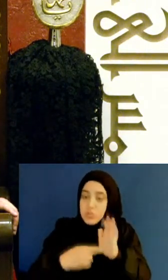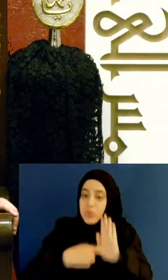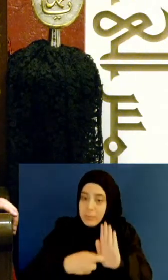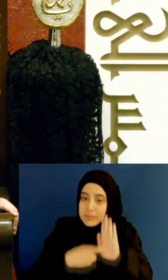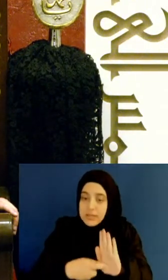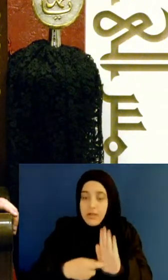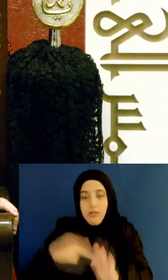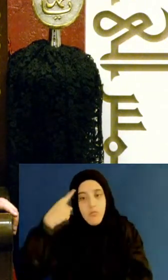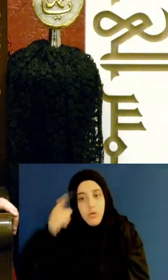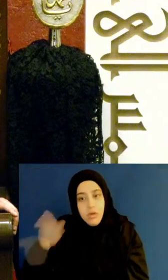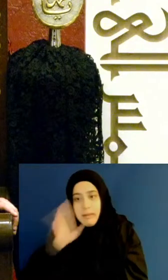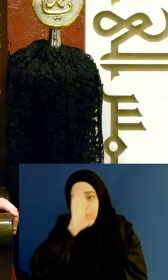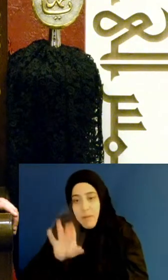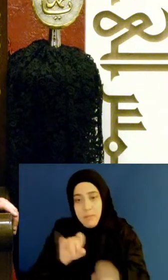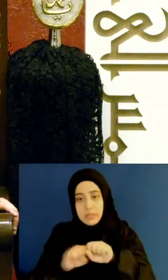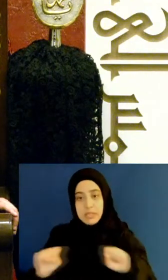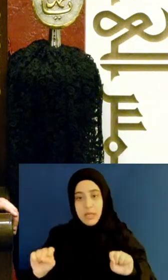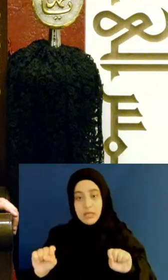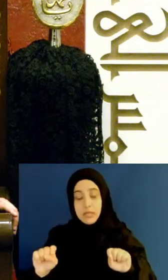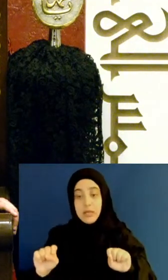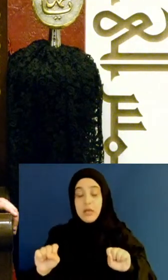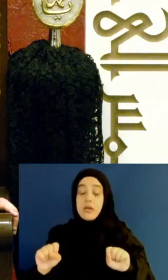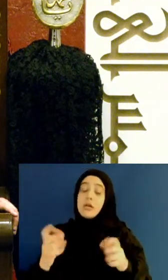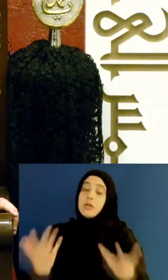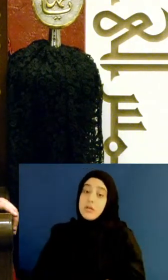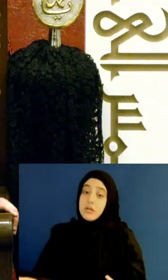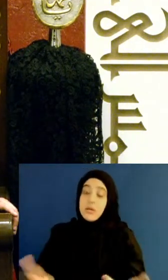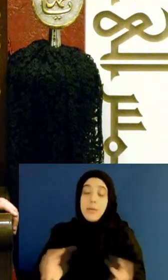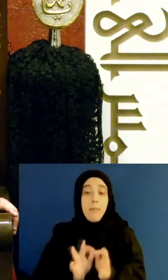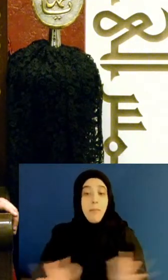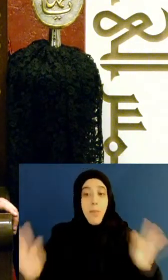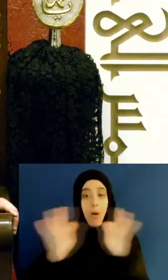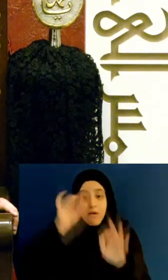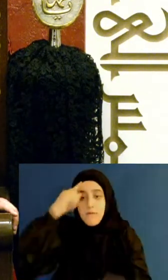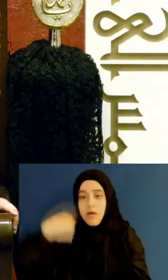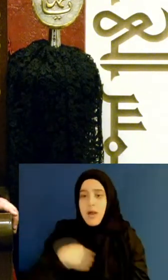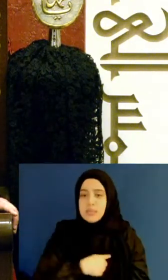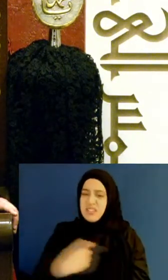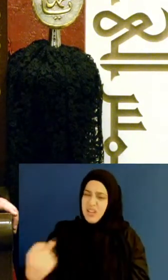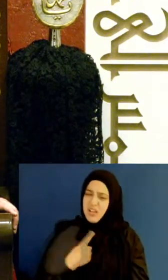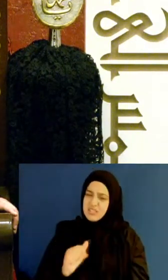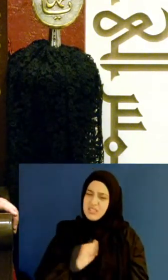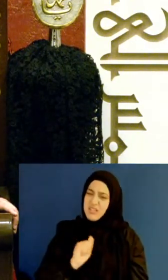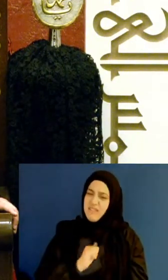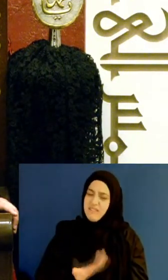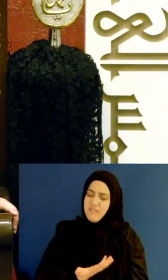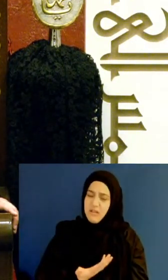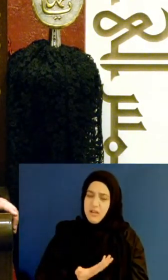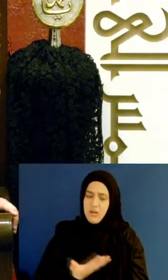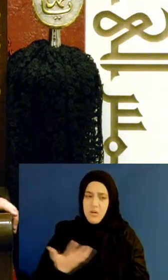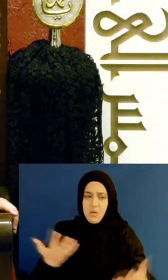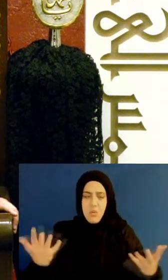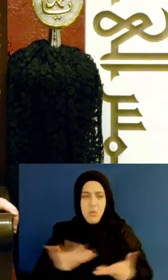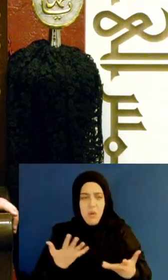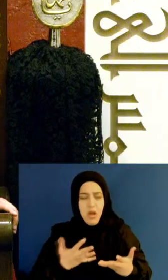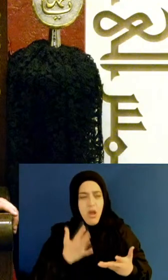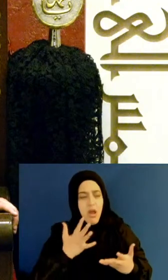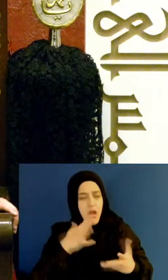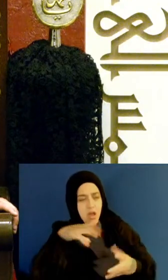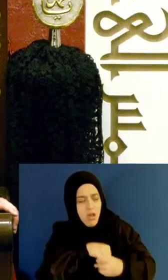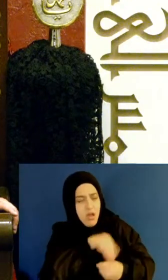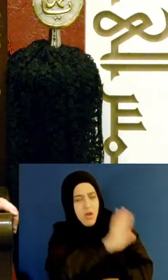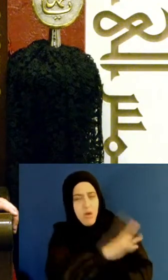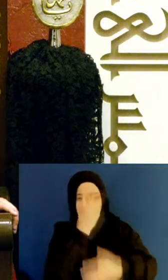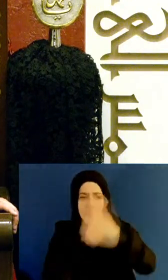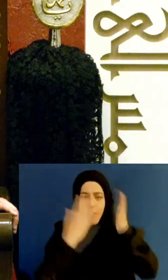It is important for us to ask ourselves, what was there in the message of Nabiullah Nuh,